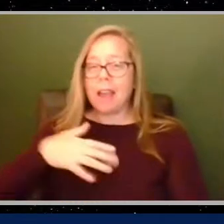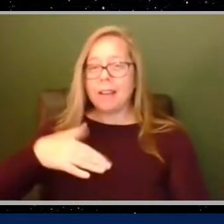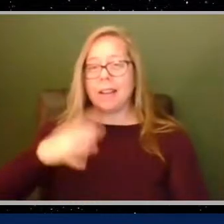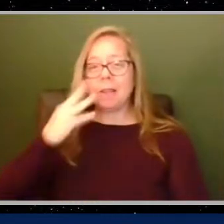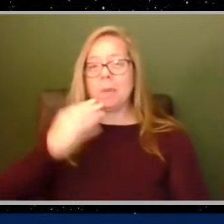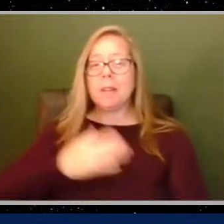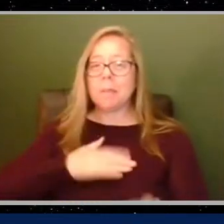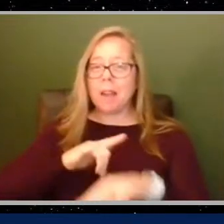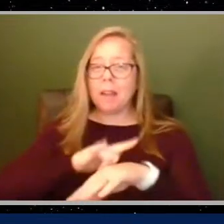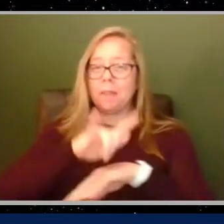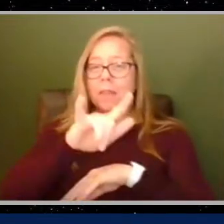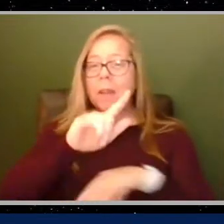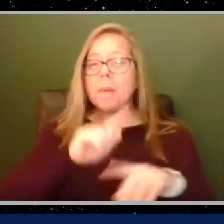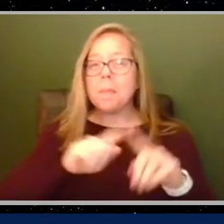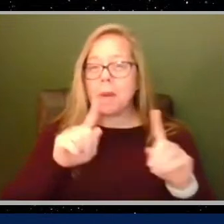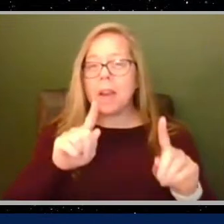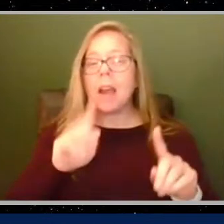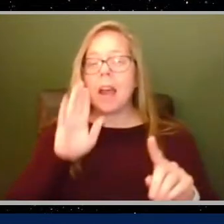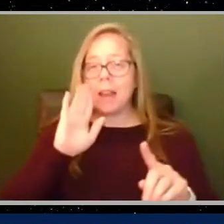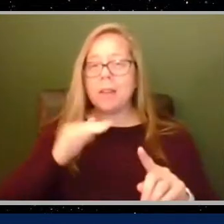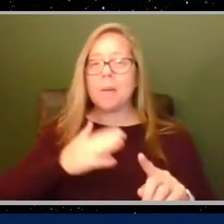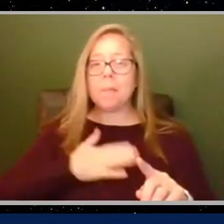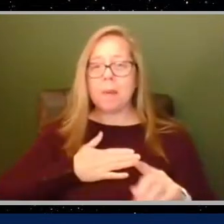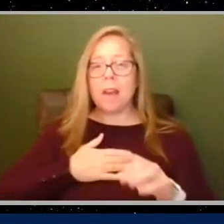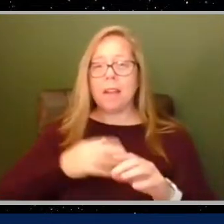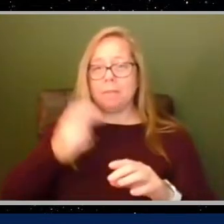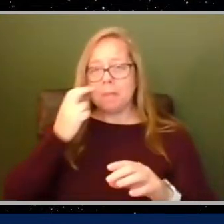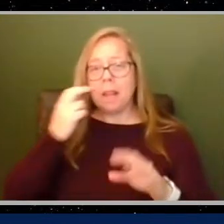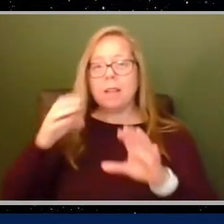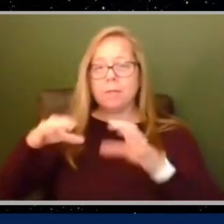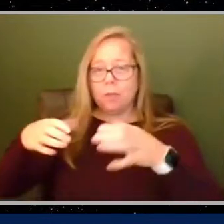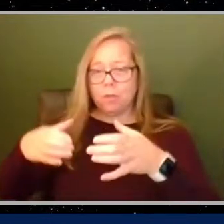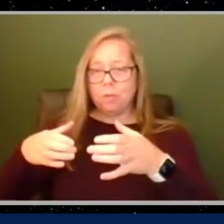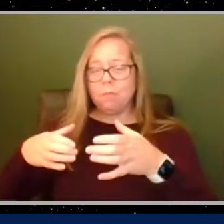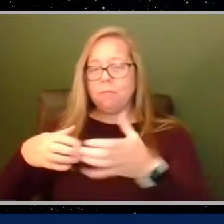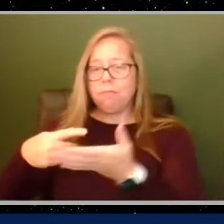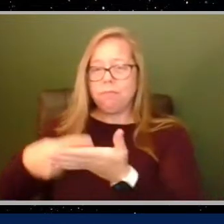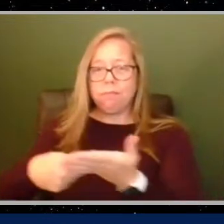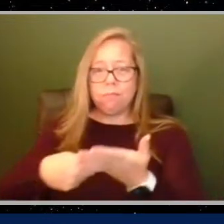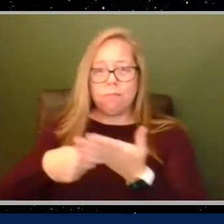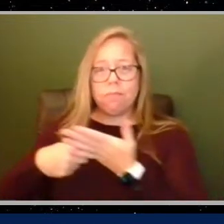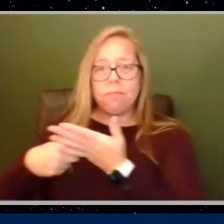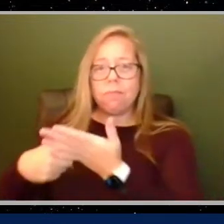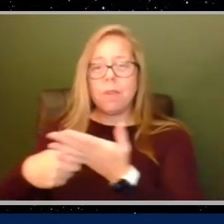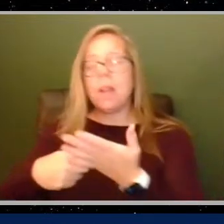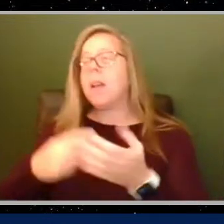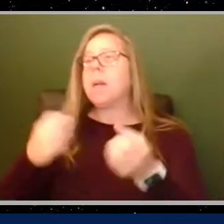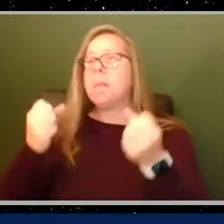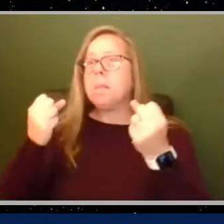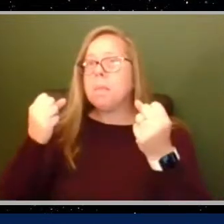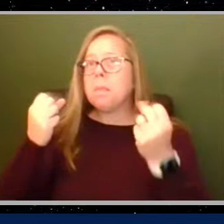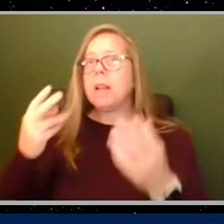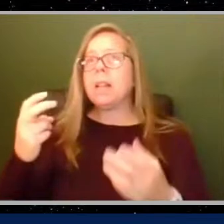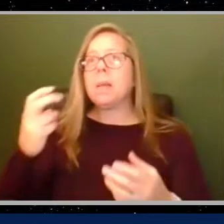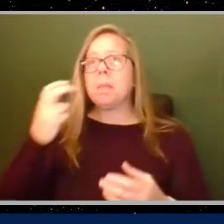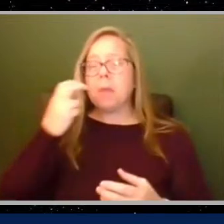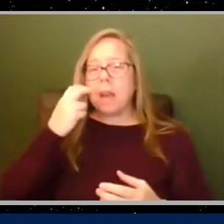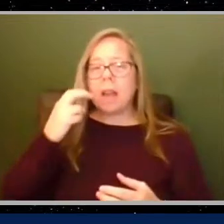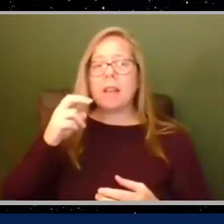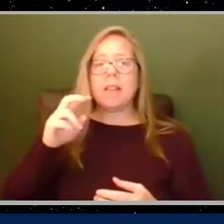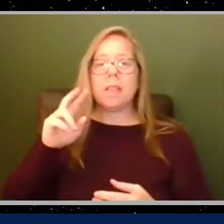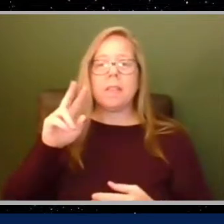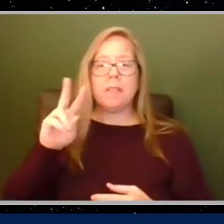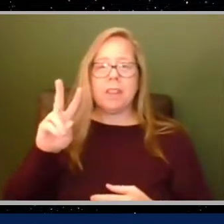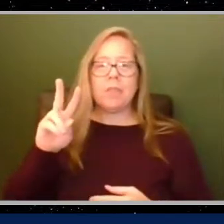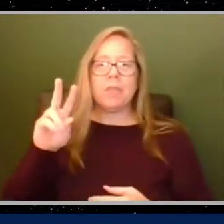up on the in the blind crew was many of the blind and visually impaired flyers from the first flight